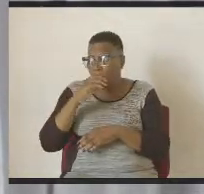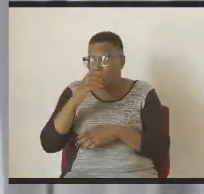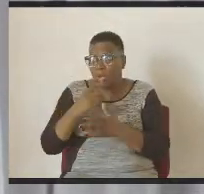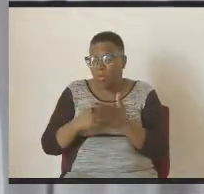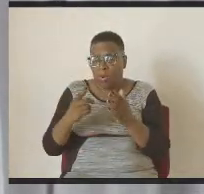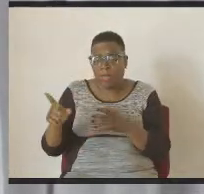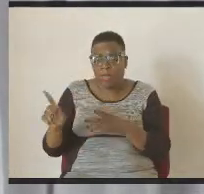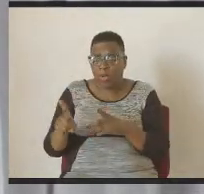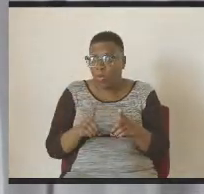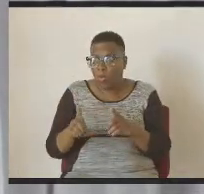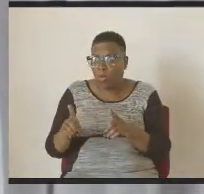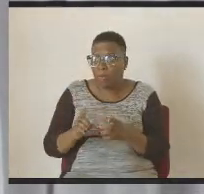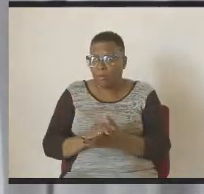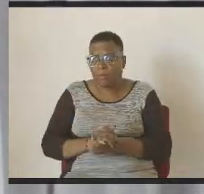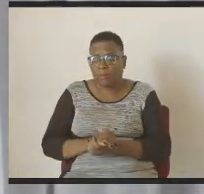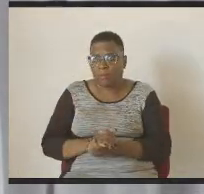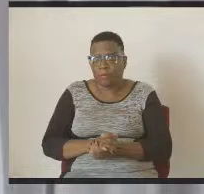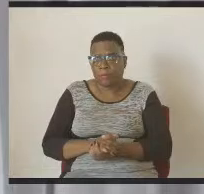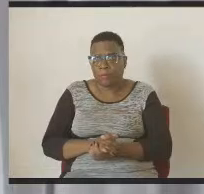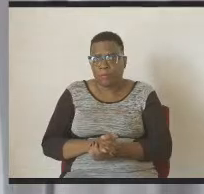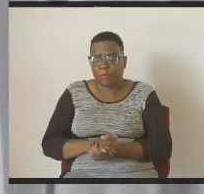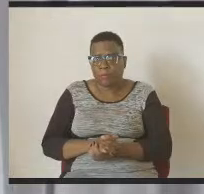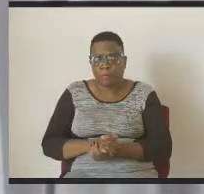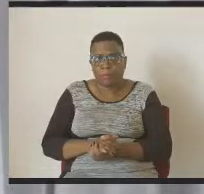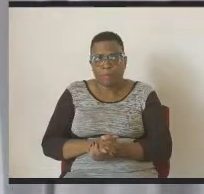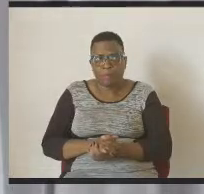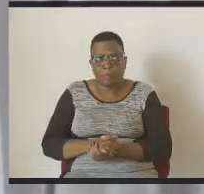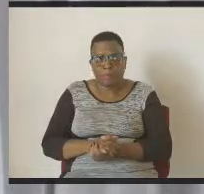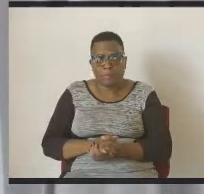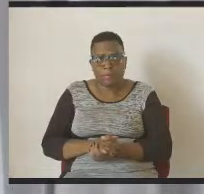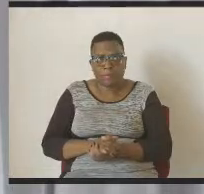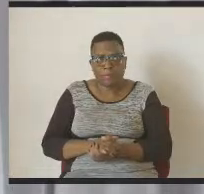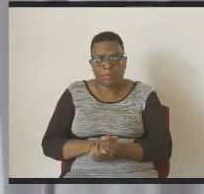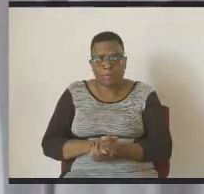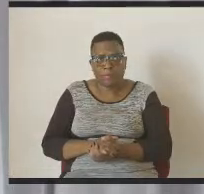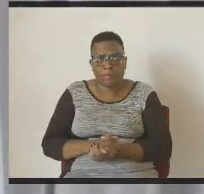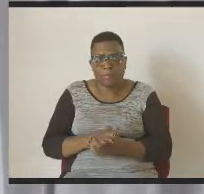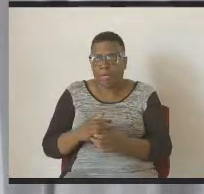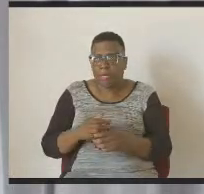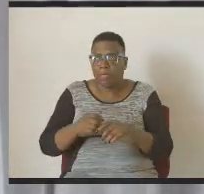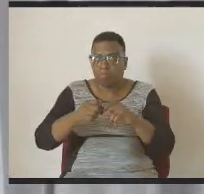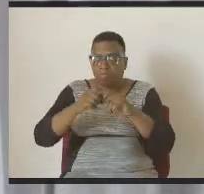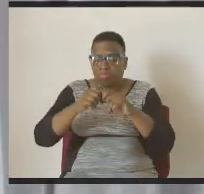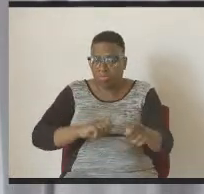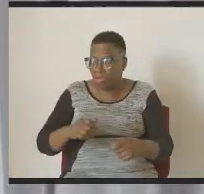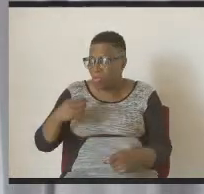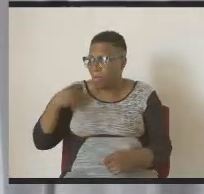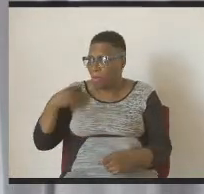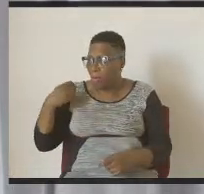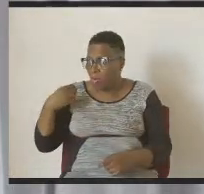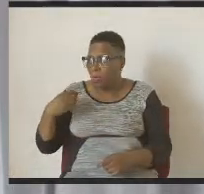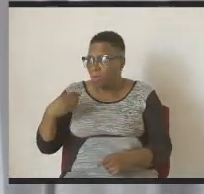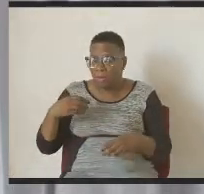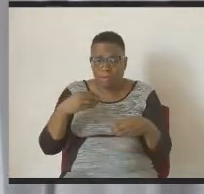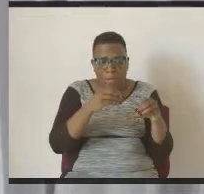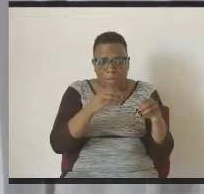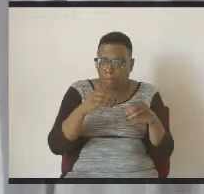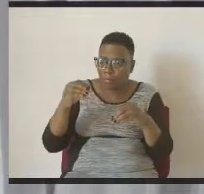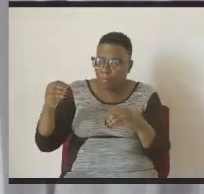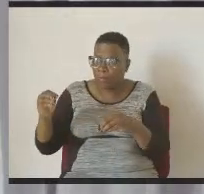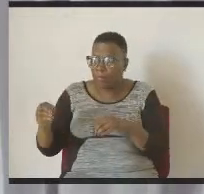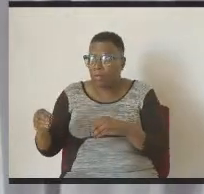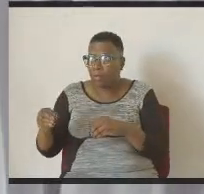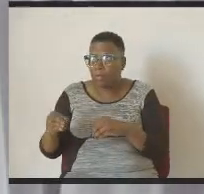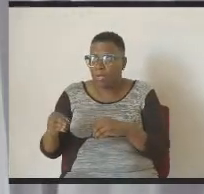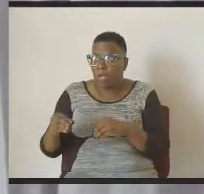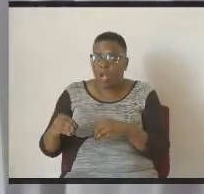do. And they parted his raiment and cast lot. Those who killed him were forgiven.